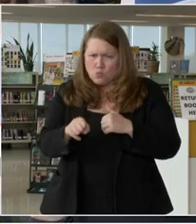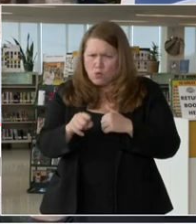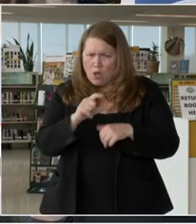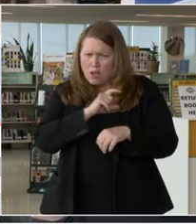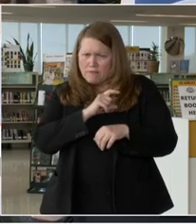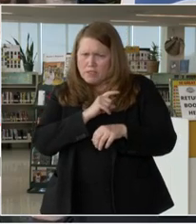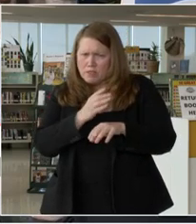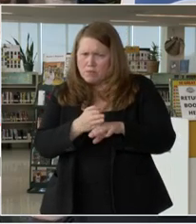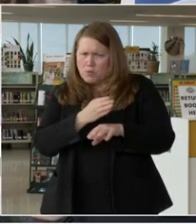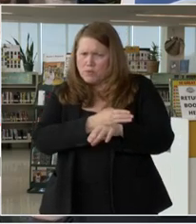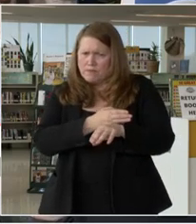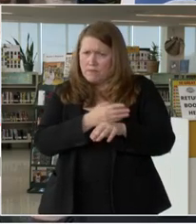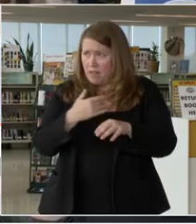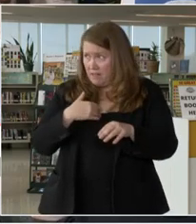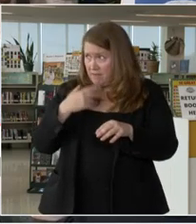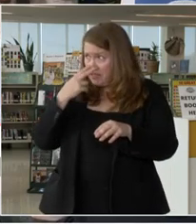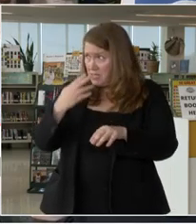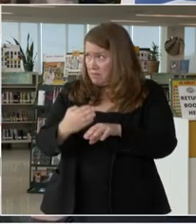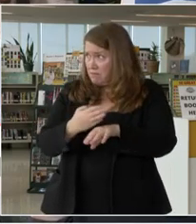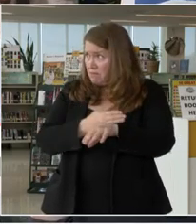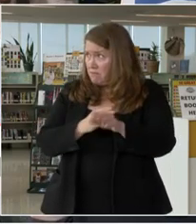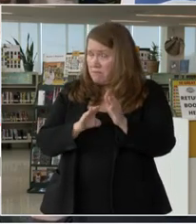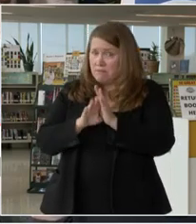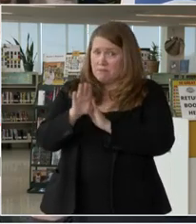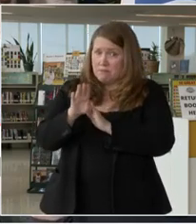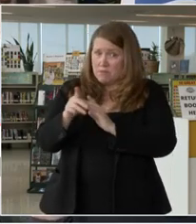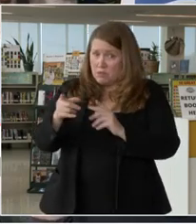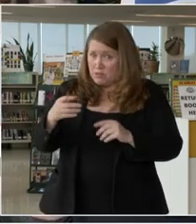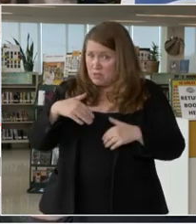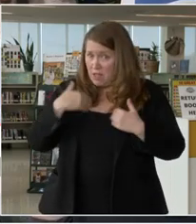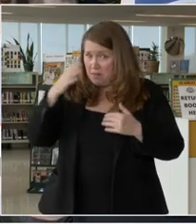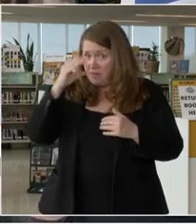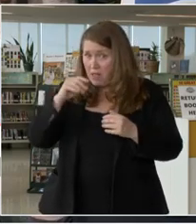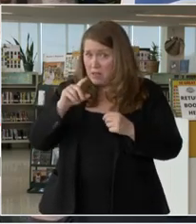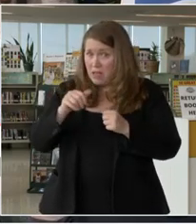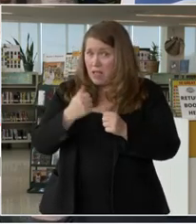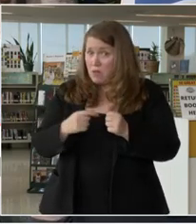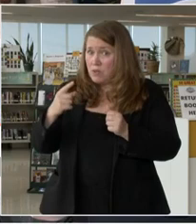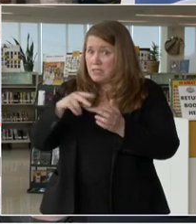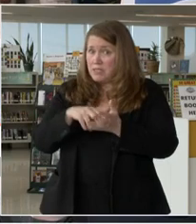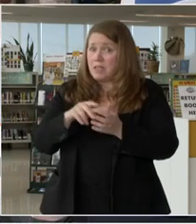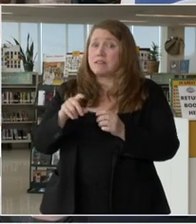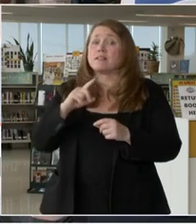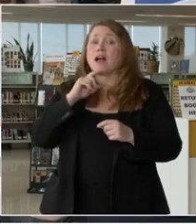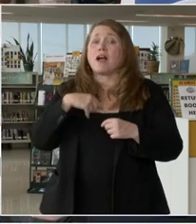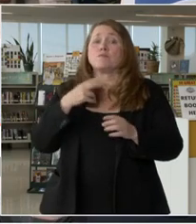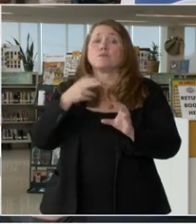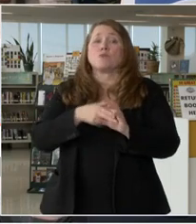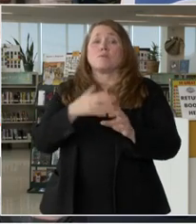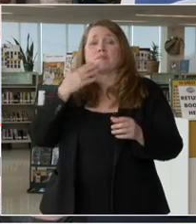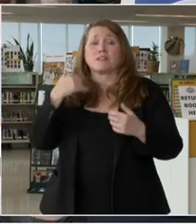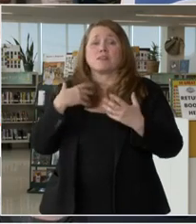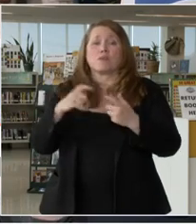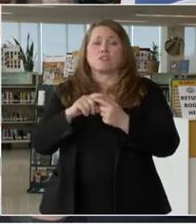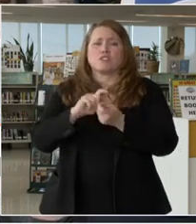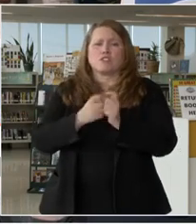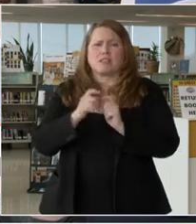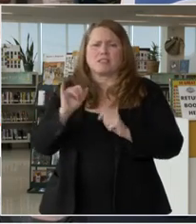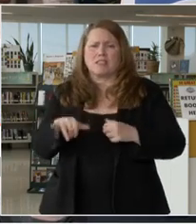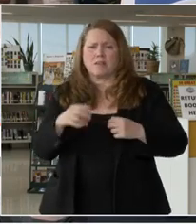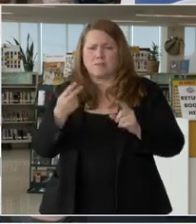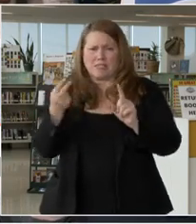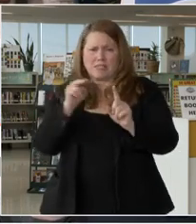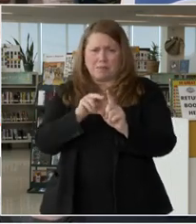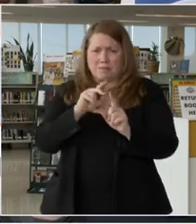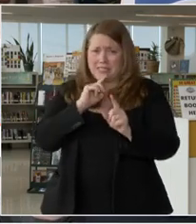improvement in that? And, you know, do young men like the one behind you who stood up and said, "I'm joining because I want to change that perception," does